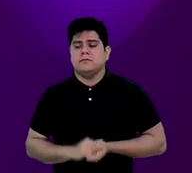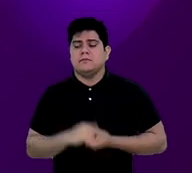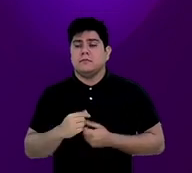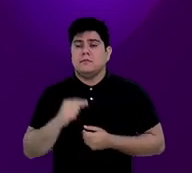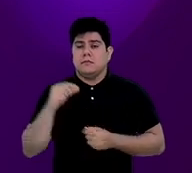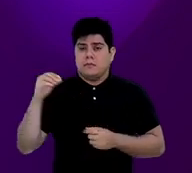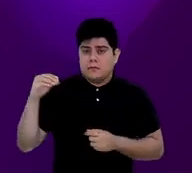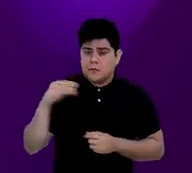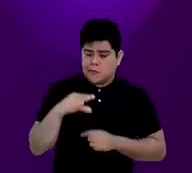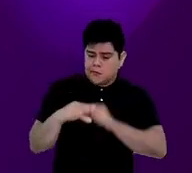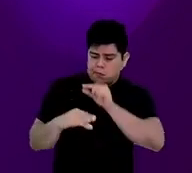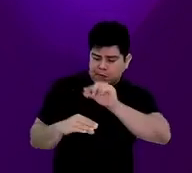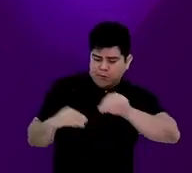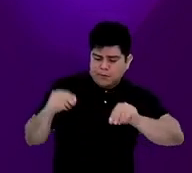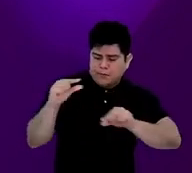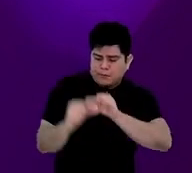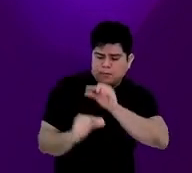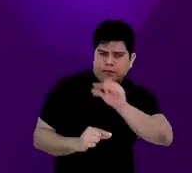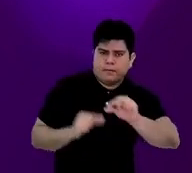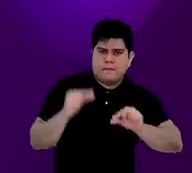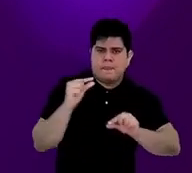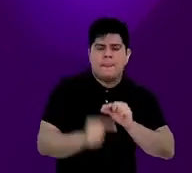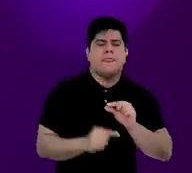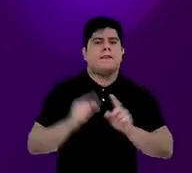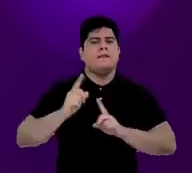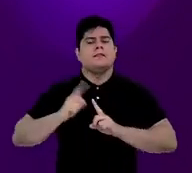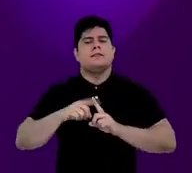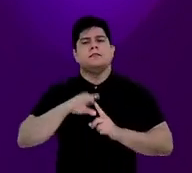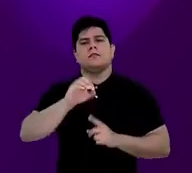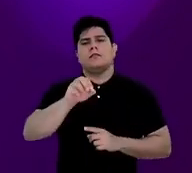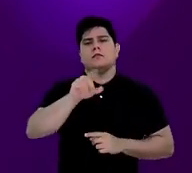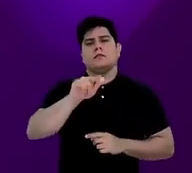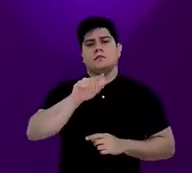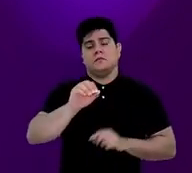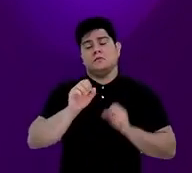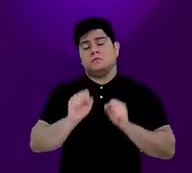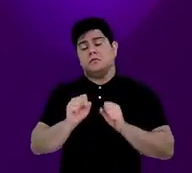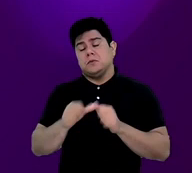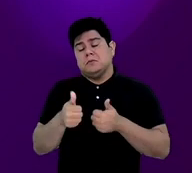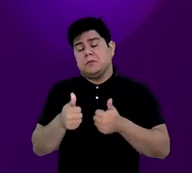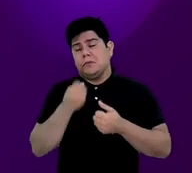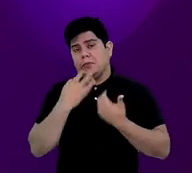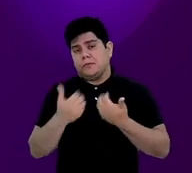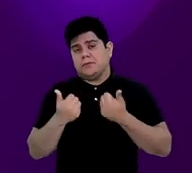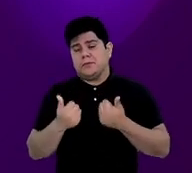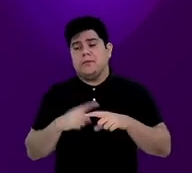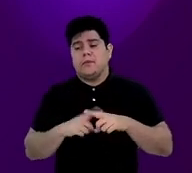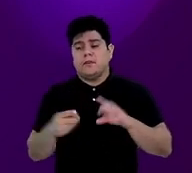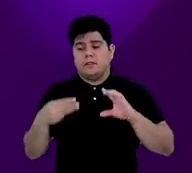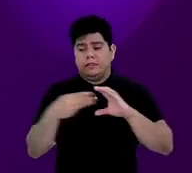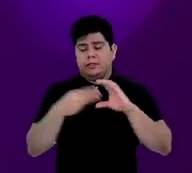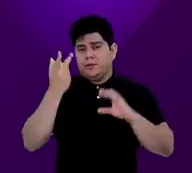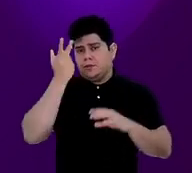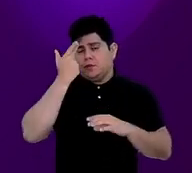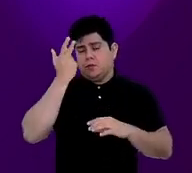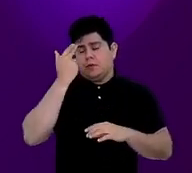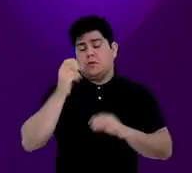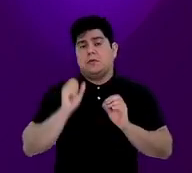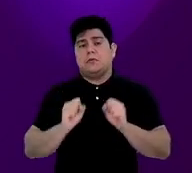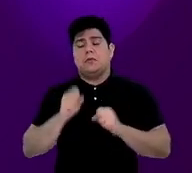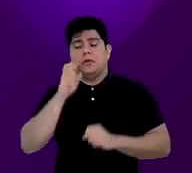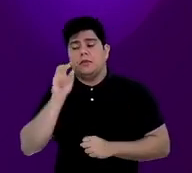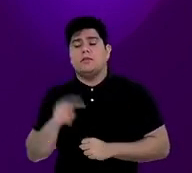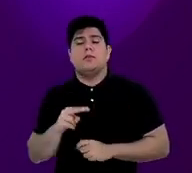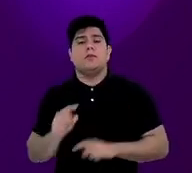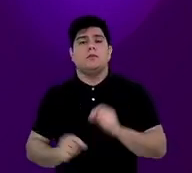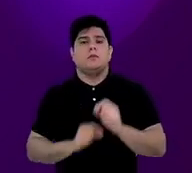Again, this shows this idea that in normal cells, you get a burst of ROS here and here,